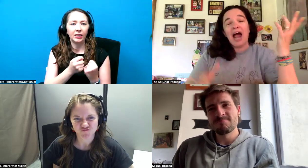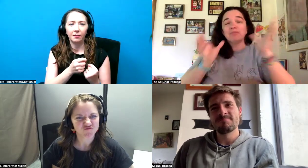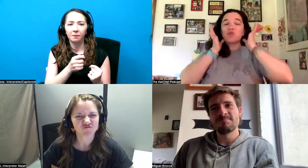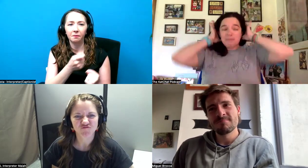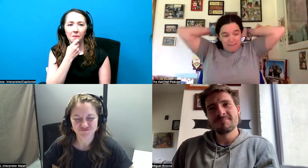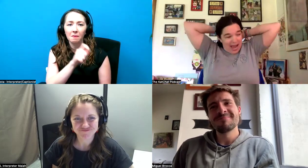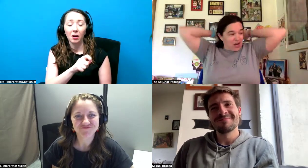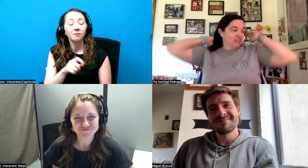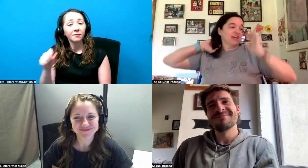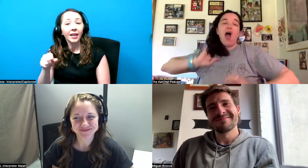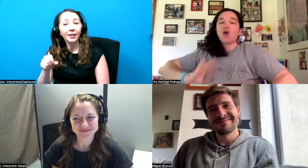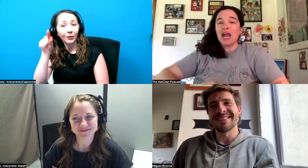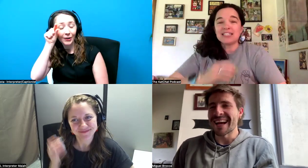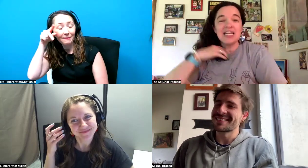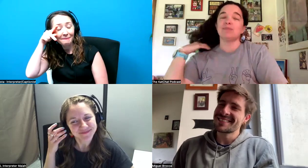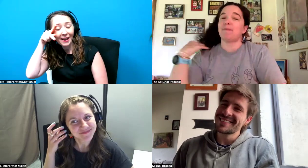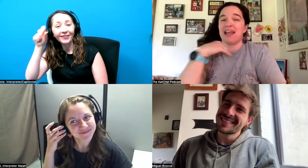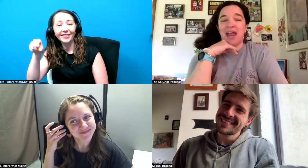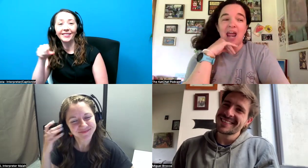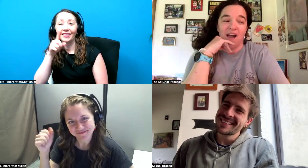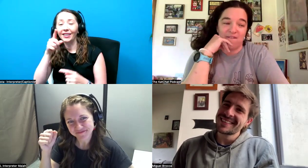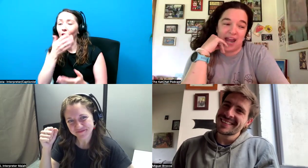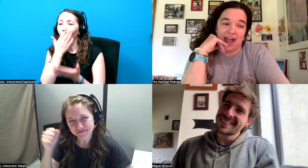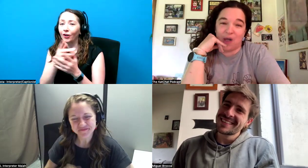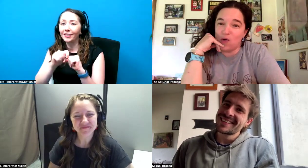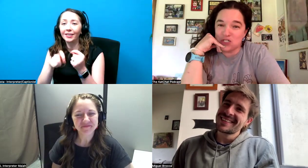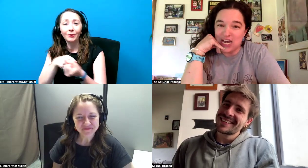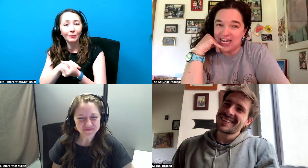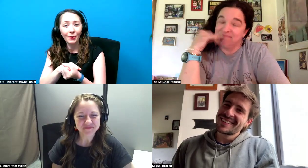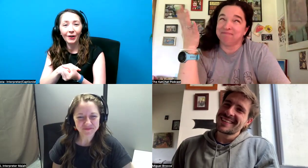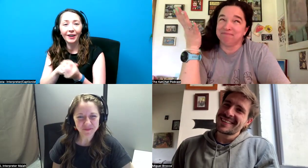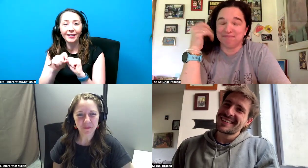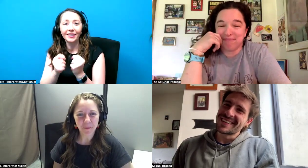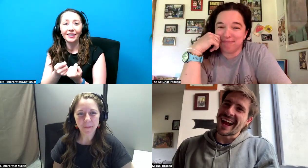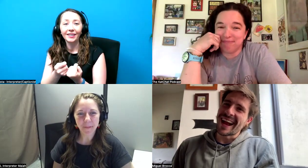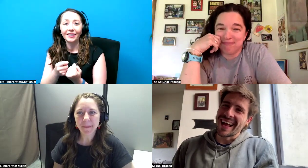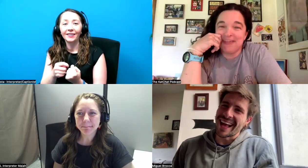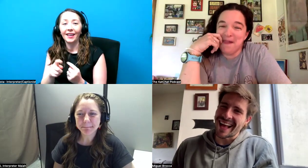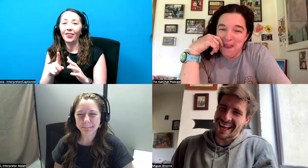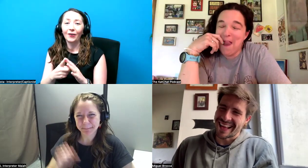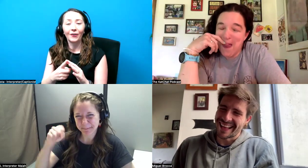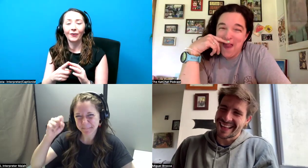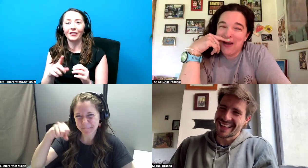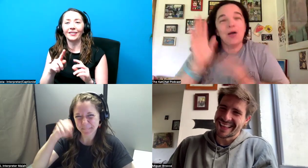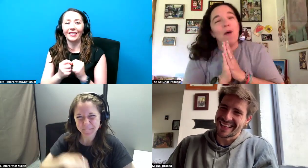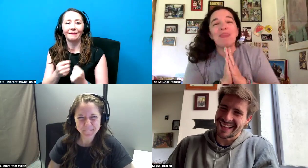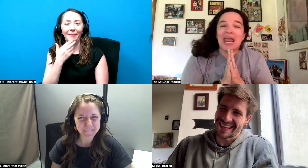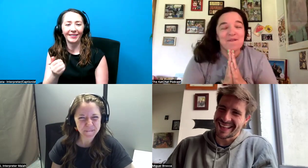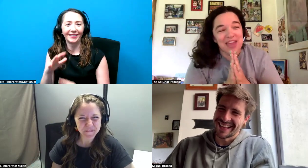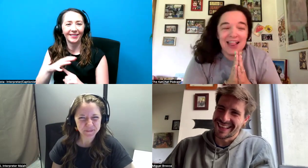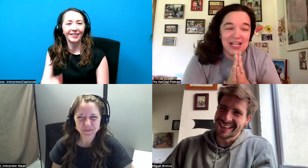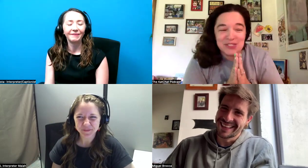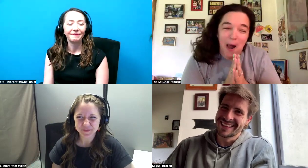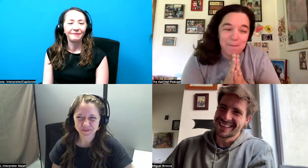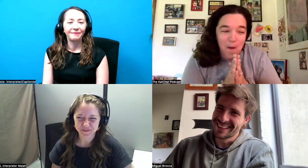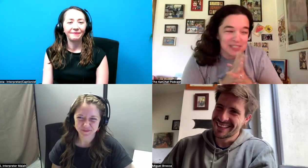So yeah, Green Bay Packers, a great Yes. team to be a band of, and the OG. Yeah. So well, thank